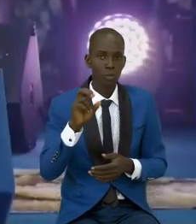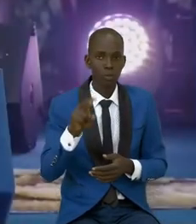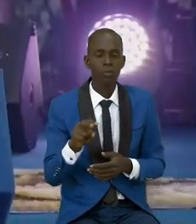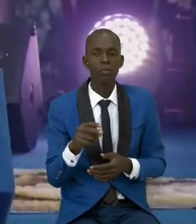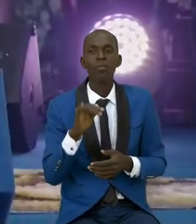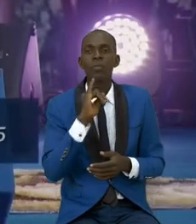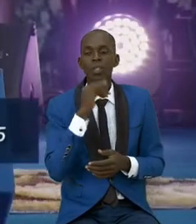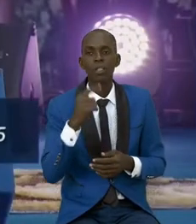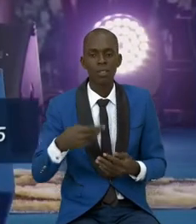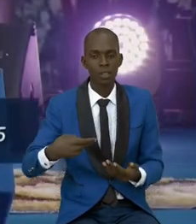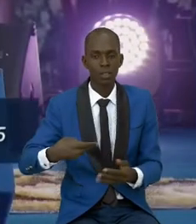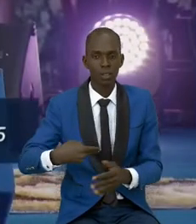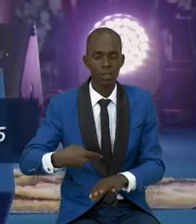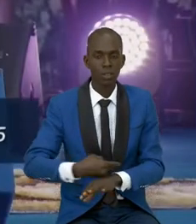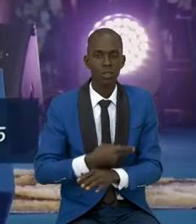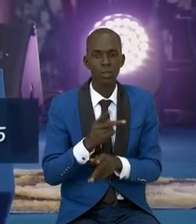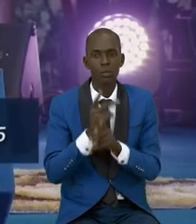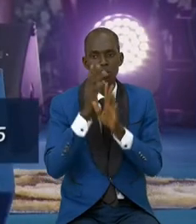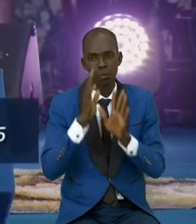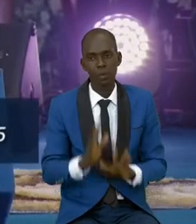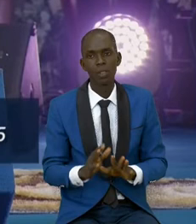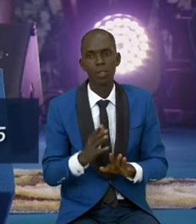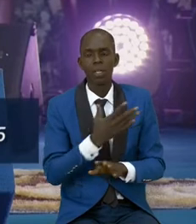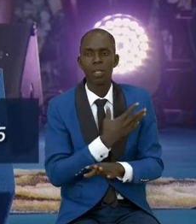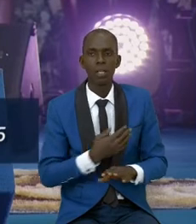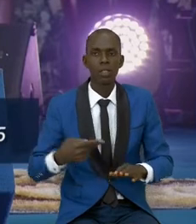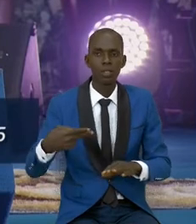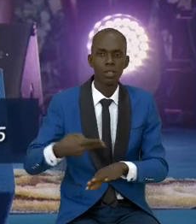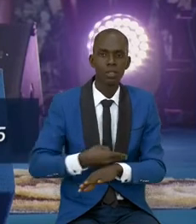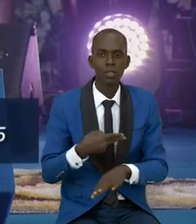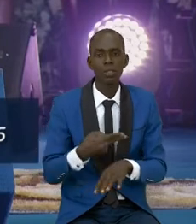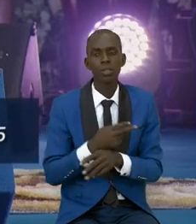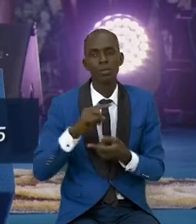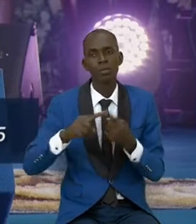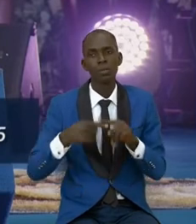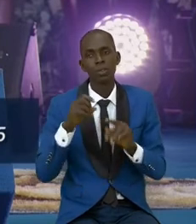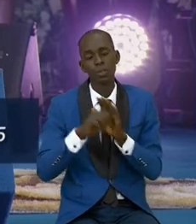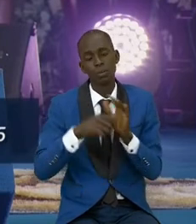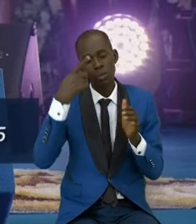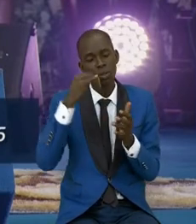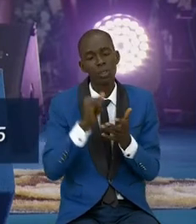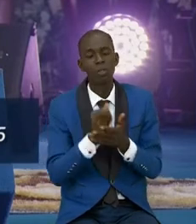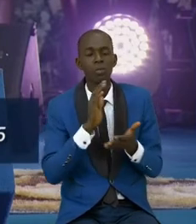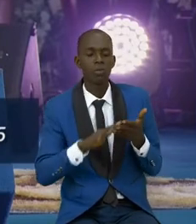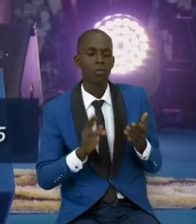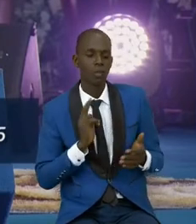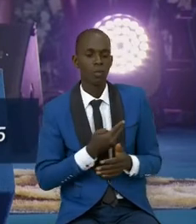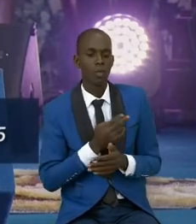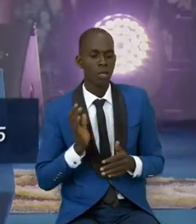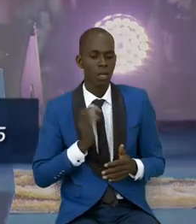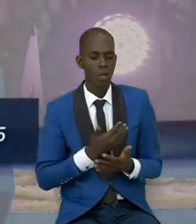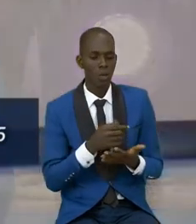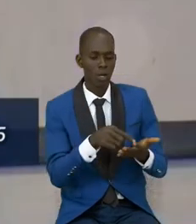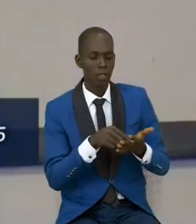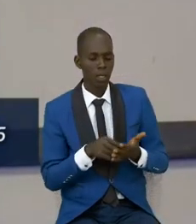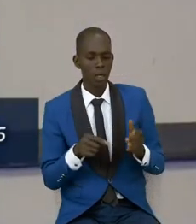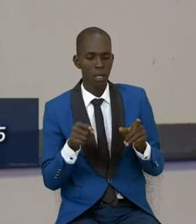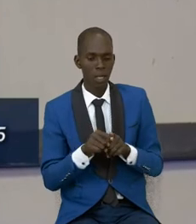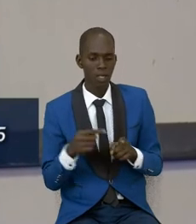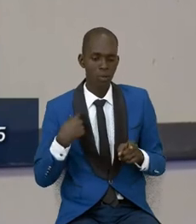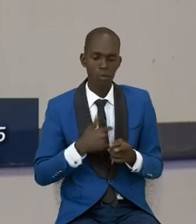shepherd-sheep relationship. Because it says, forgive us our debts as we forgive